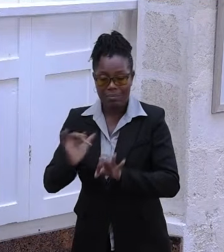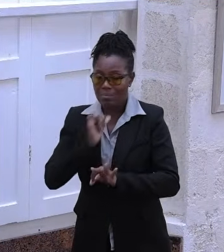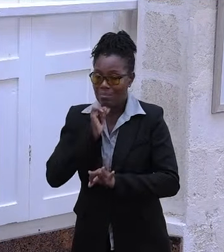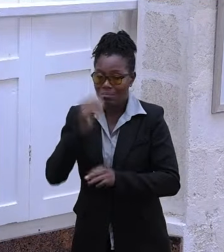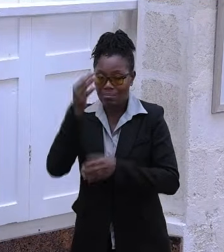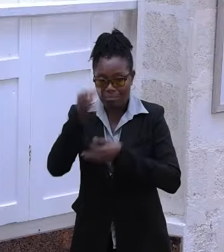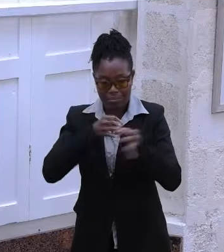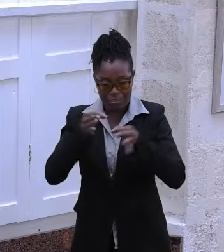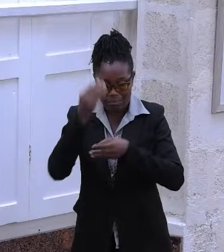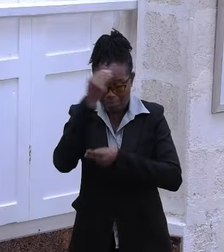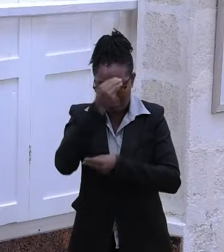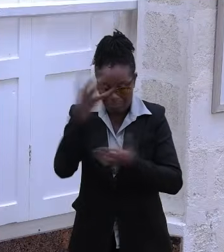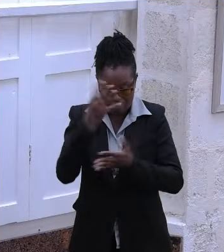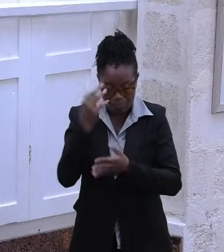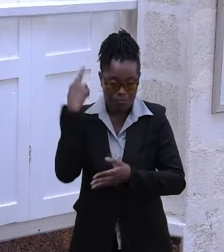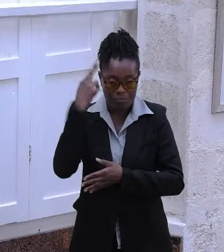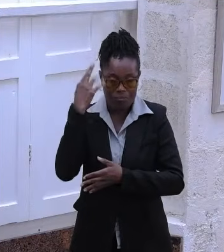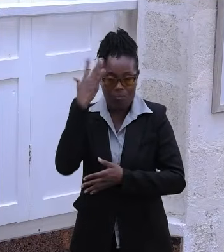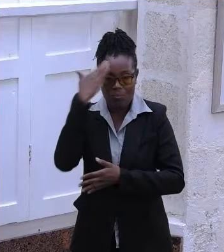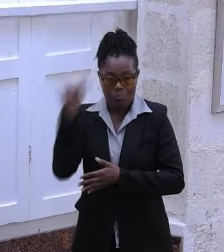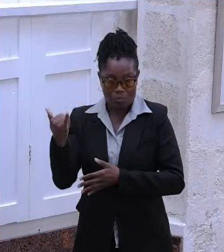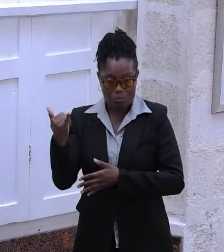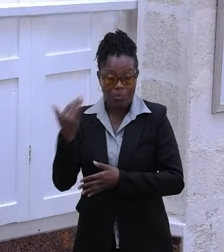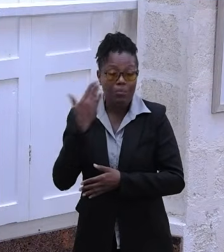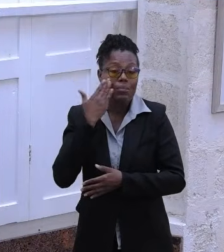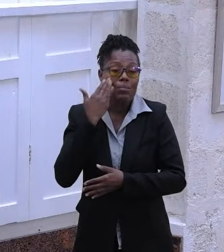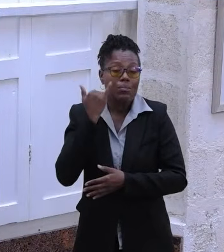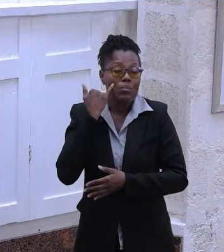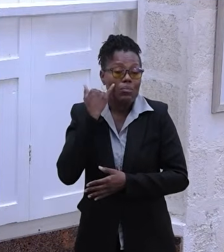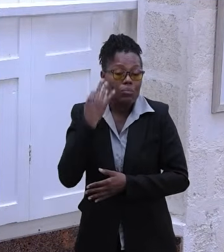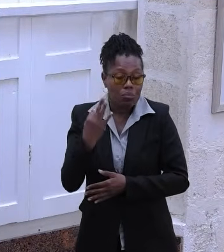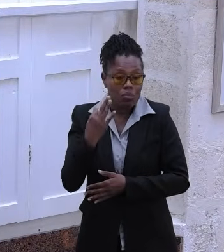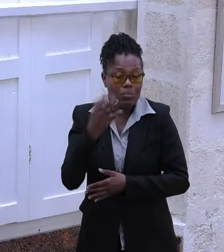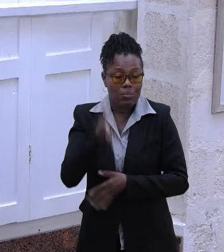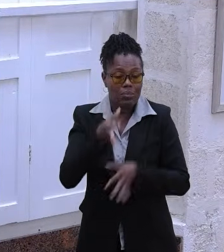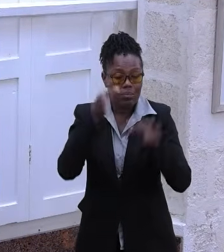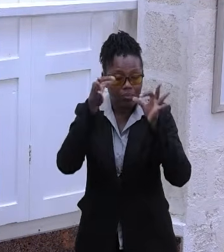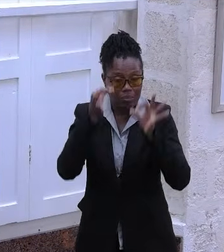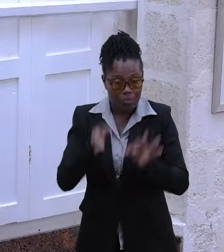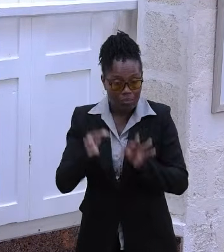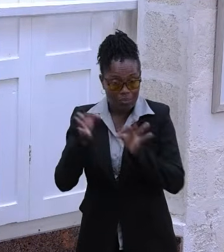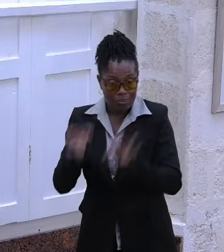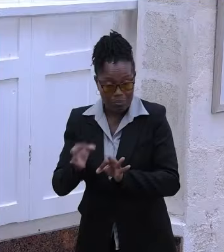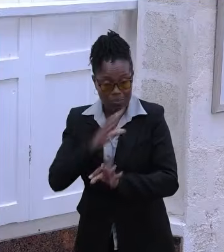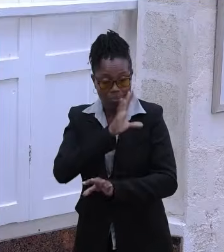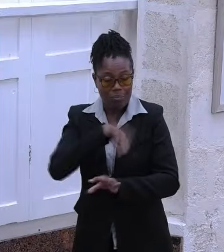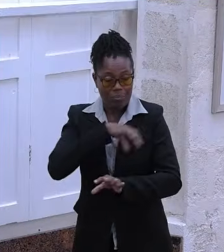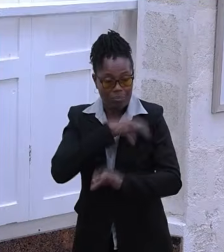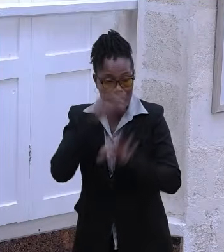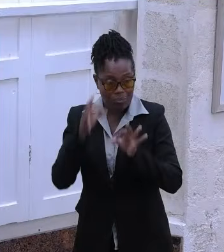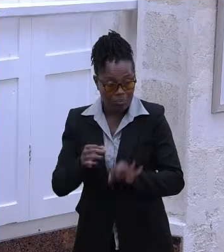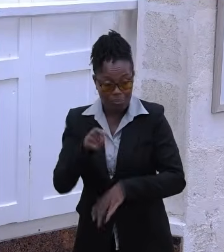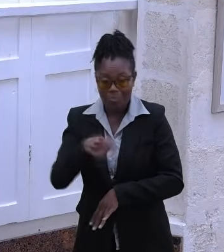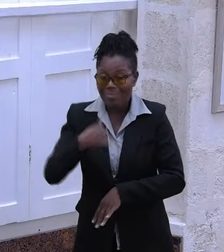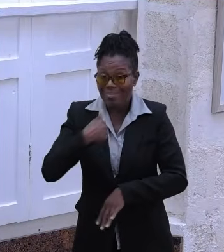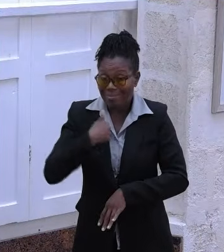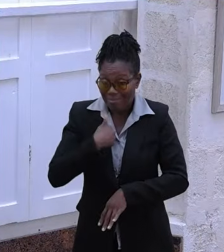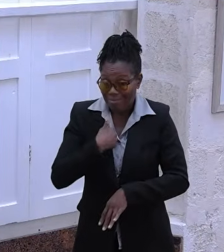a citizen feels aggrieved by that decision, that citizen has recourse to the